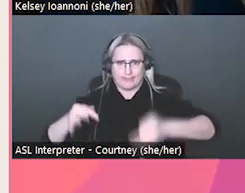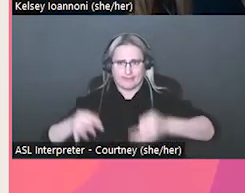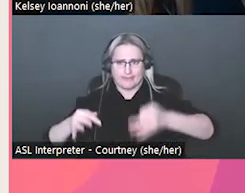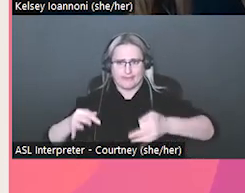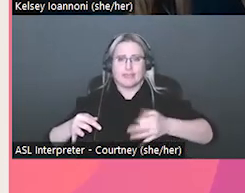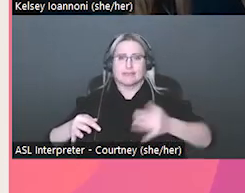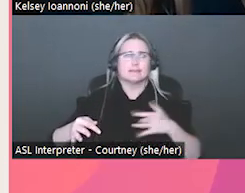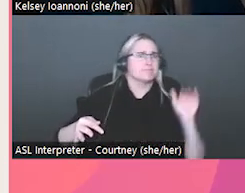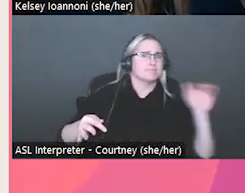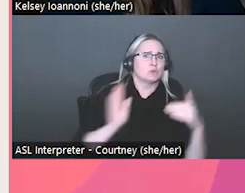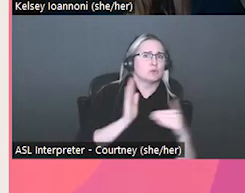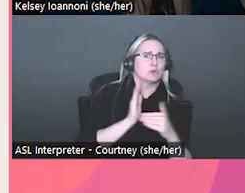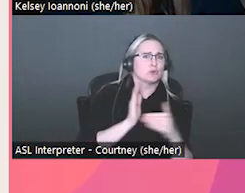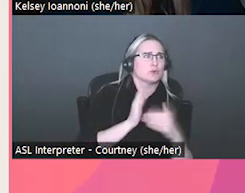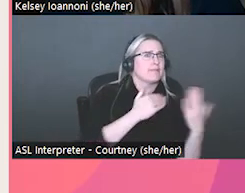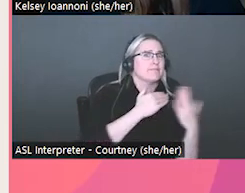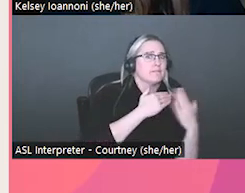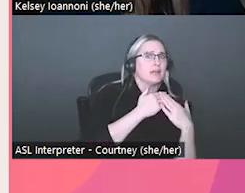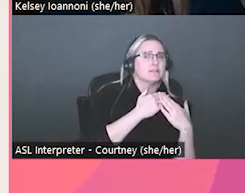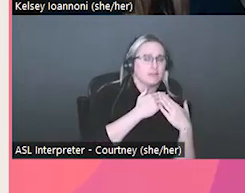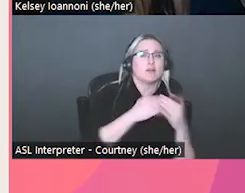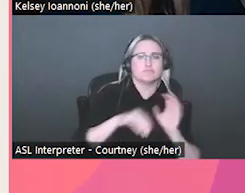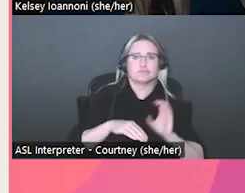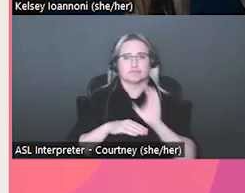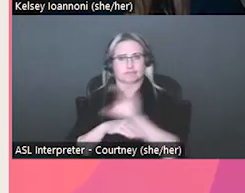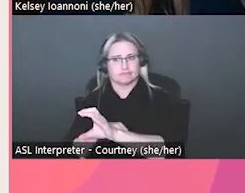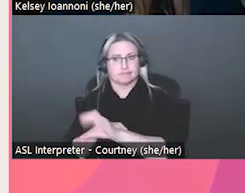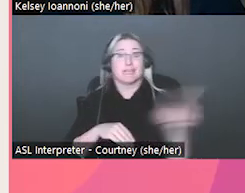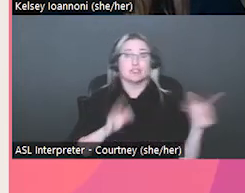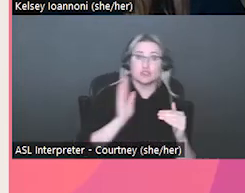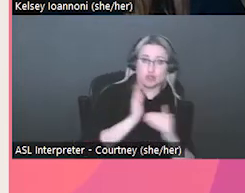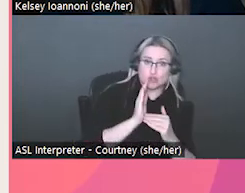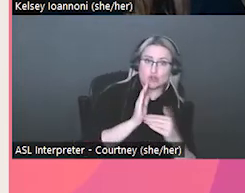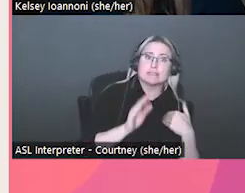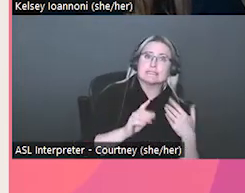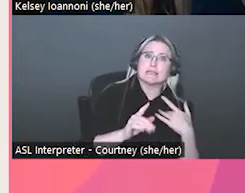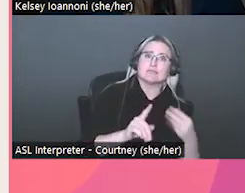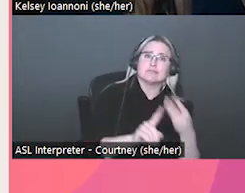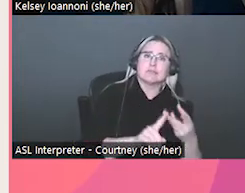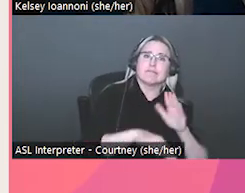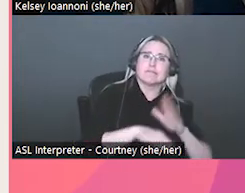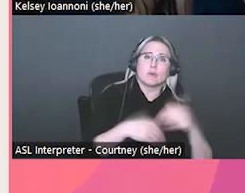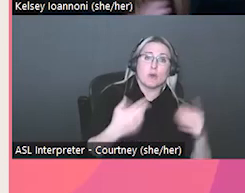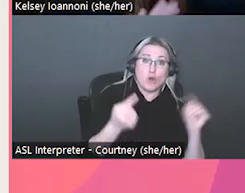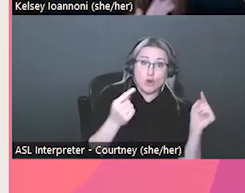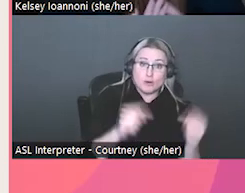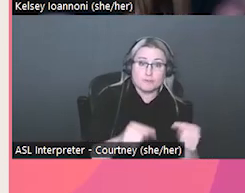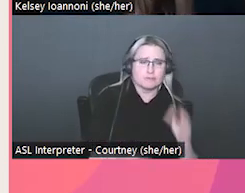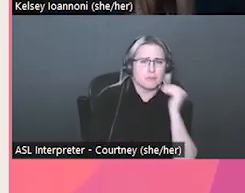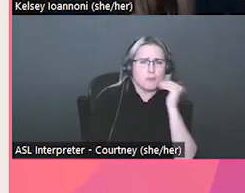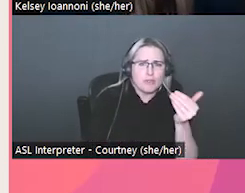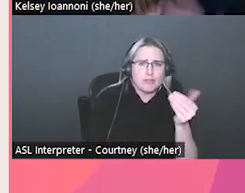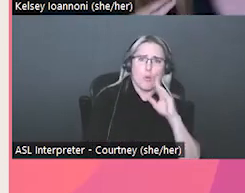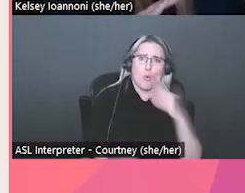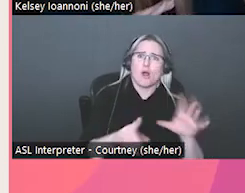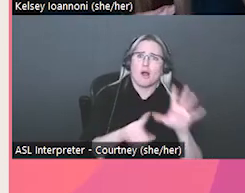child's doctor and the advice from their doctor, which was almost always harmful, humiliating, or extreme. Now, I want to